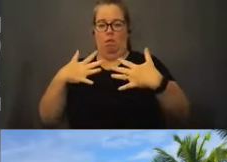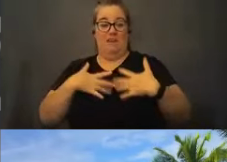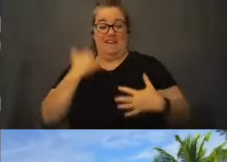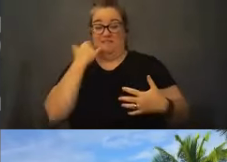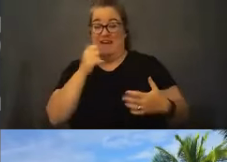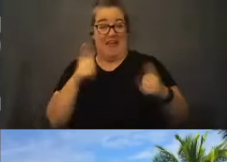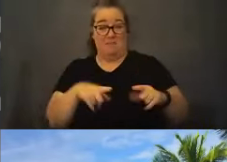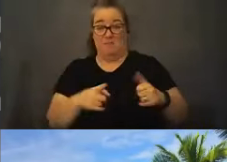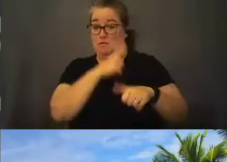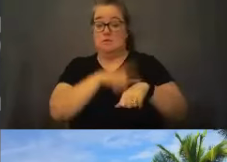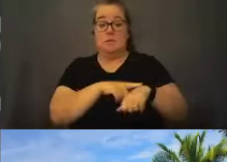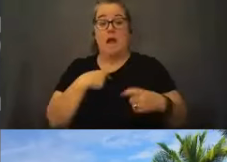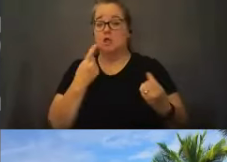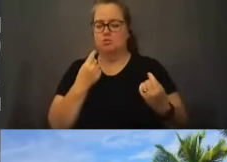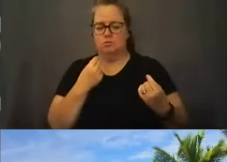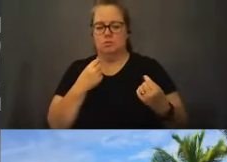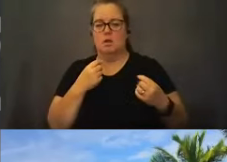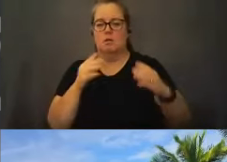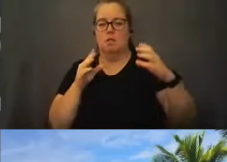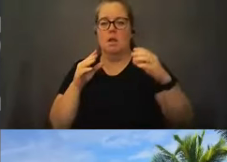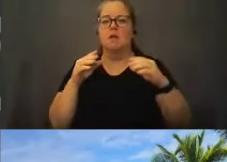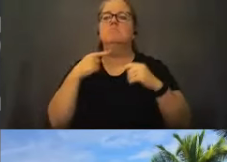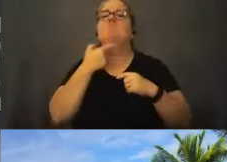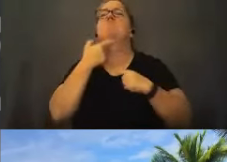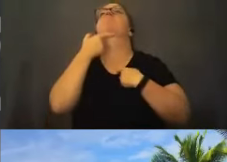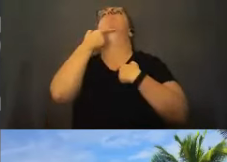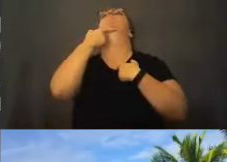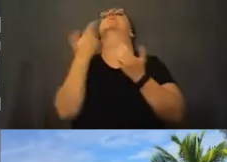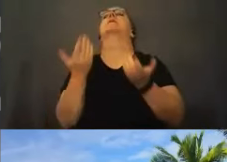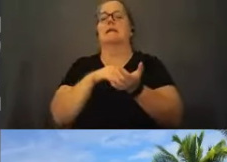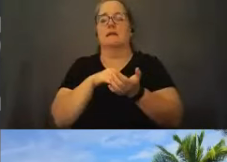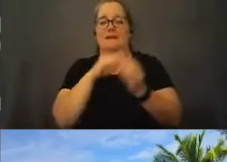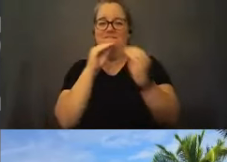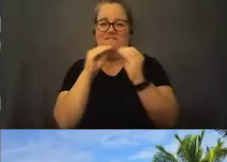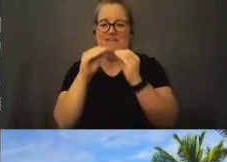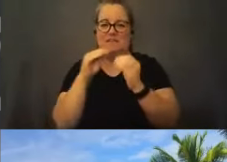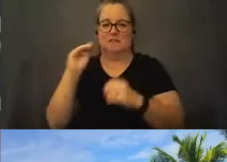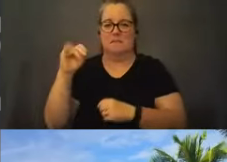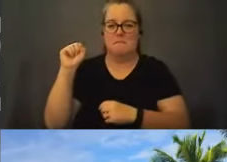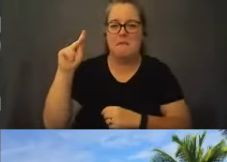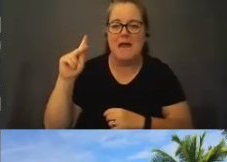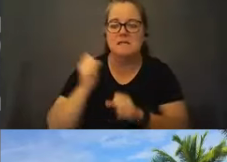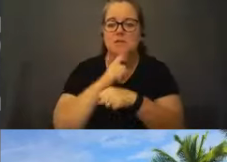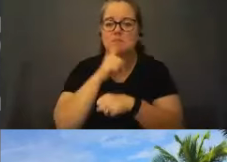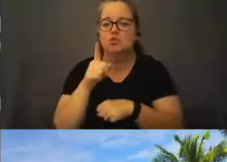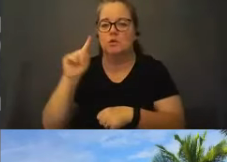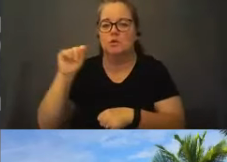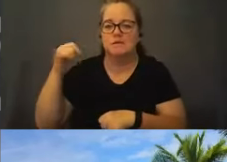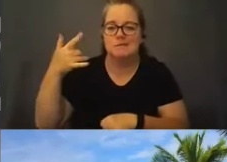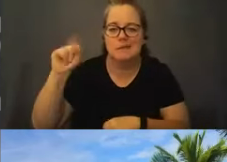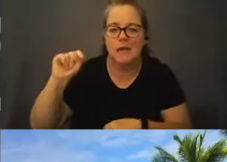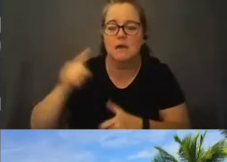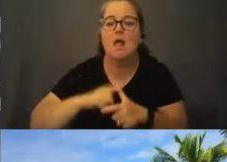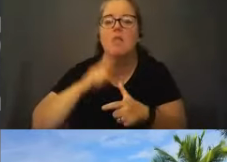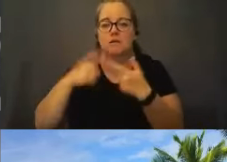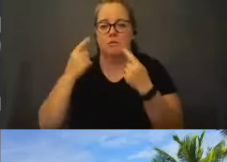then I kind of reposition their neck. I fix the mask, make sure it's tight, and then I try it